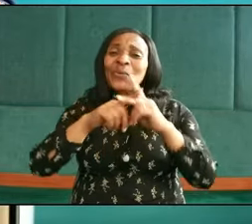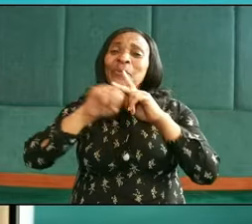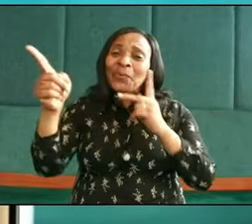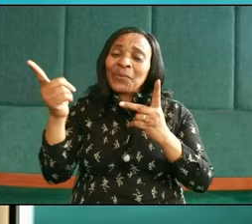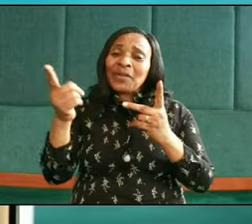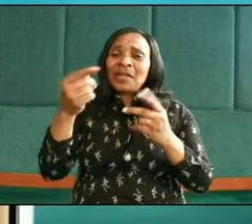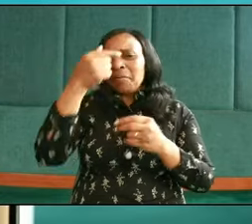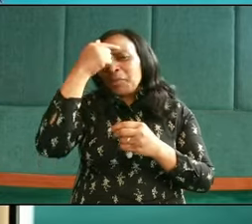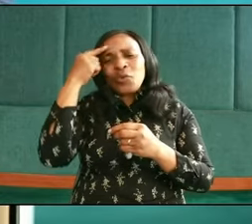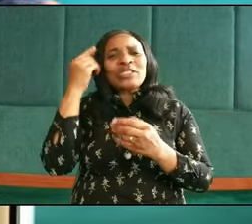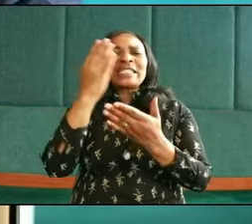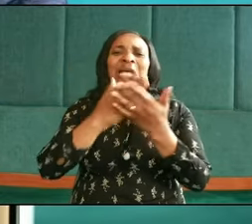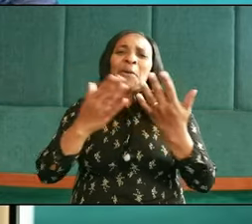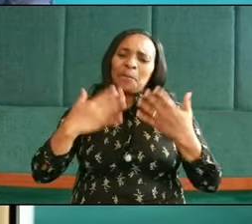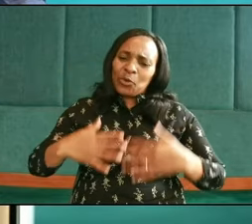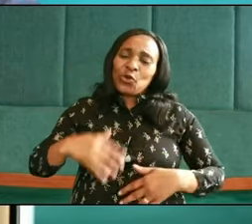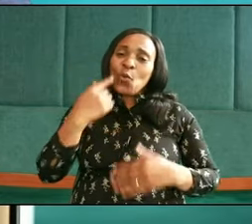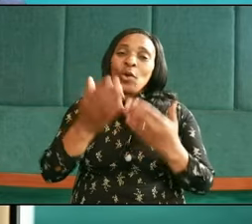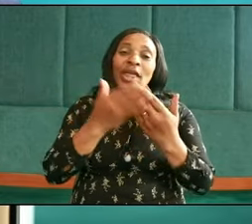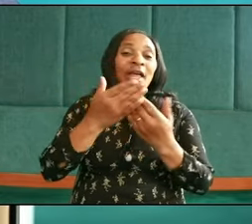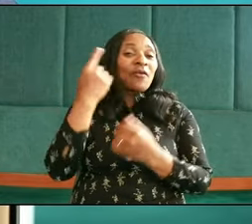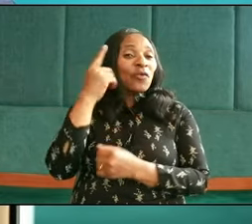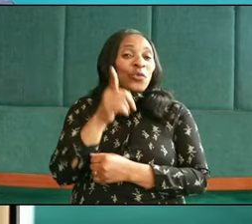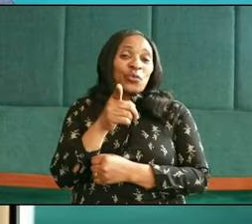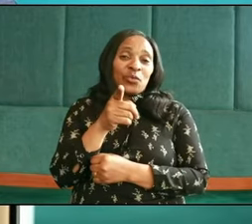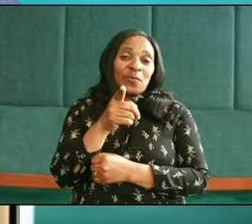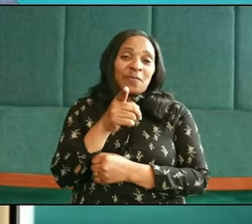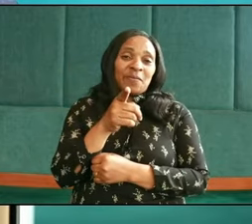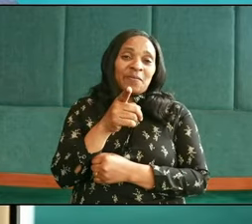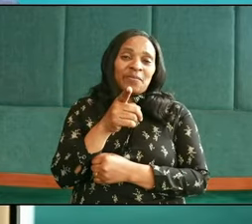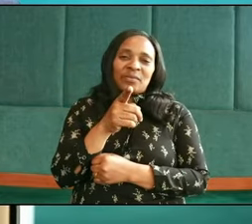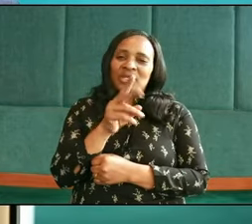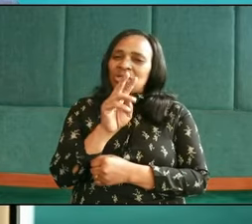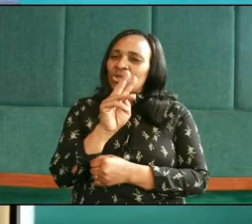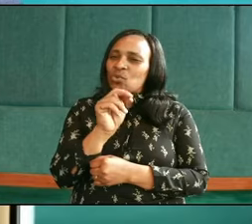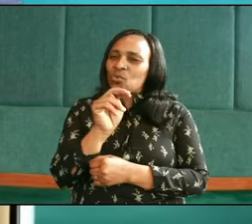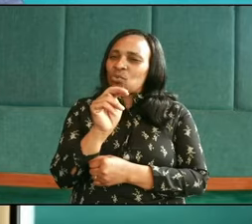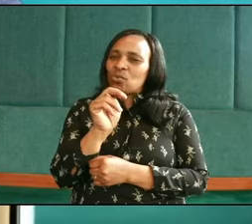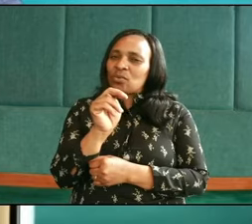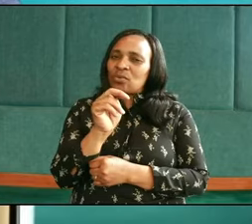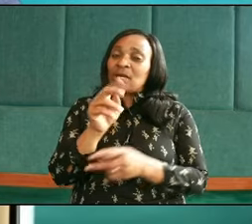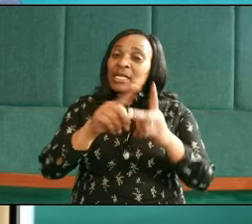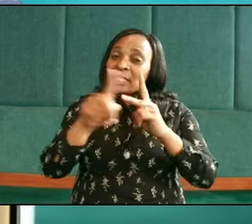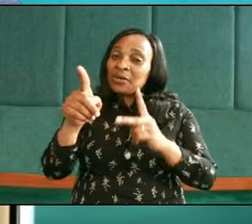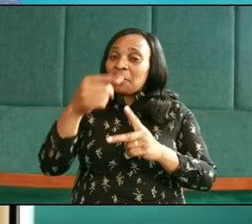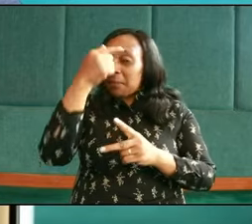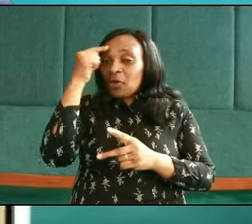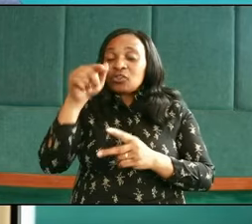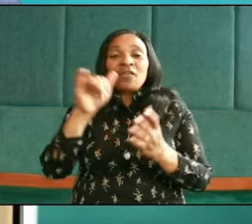because there was somebody who was caring for you? No, you did not escape because of